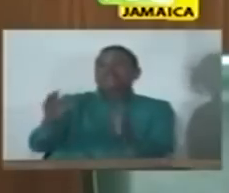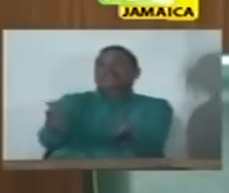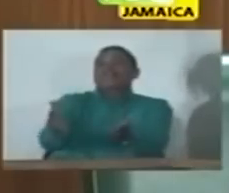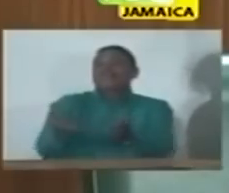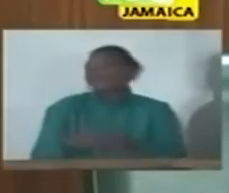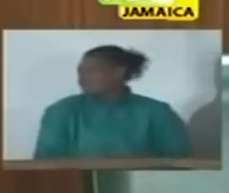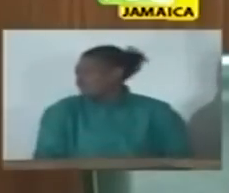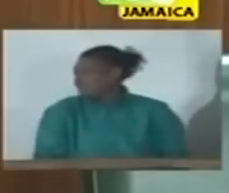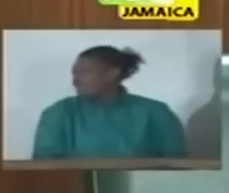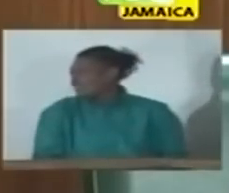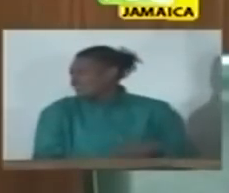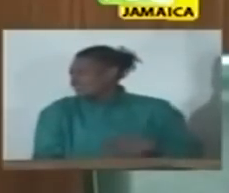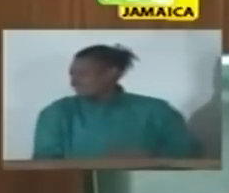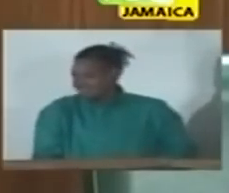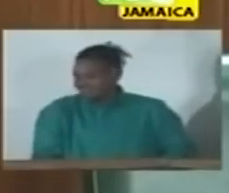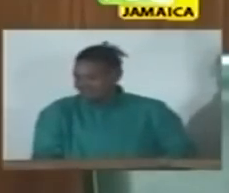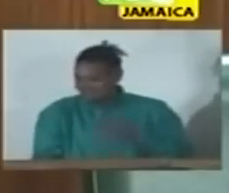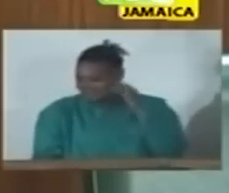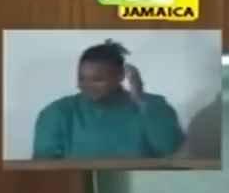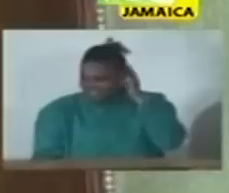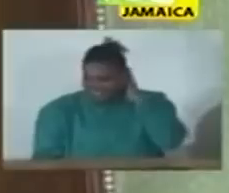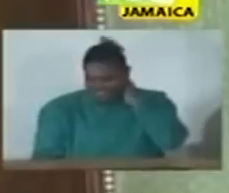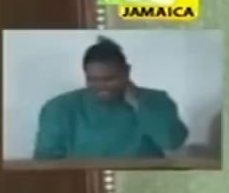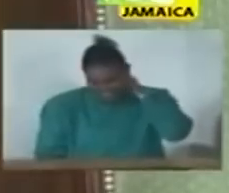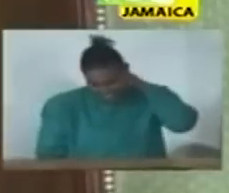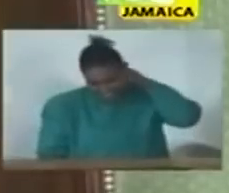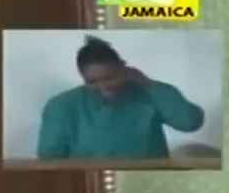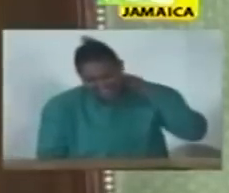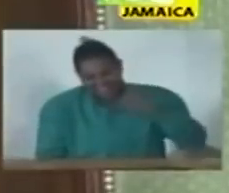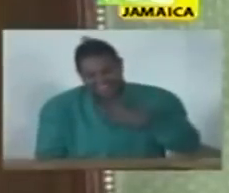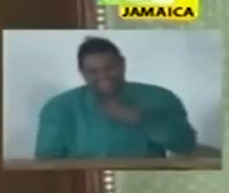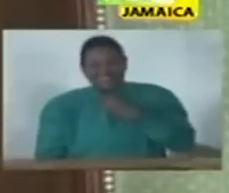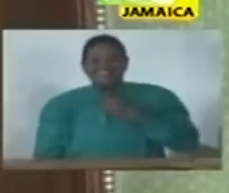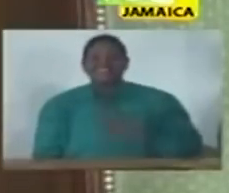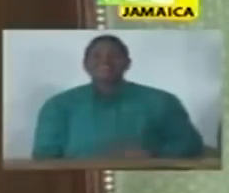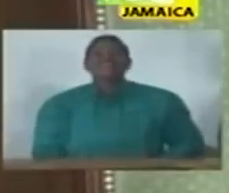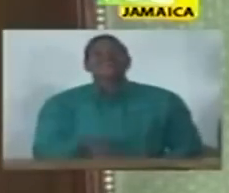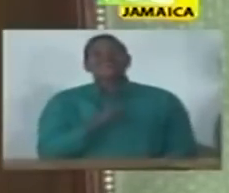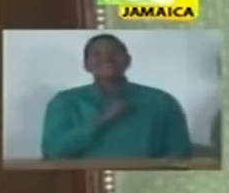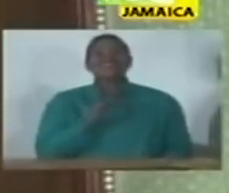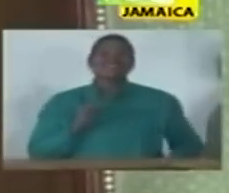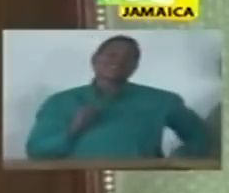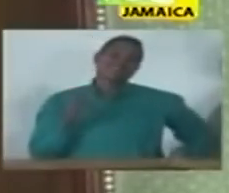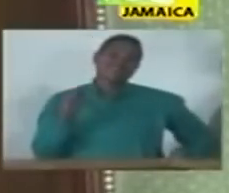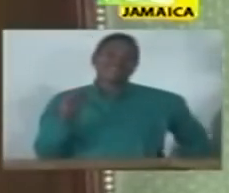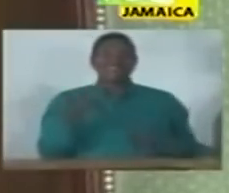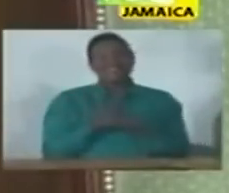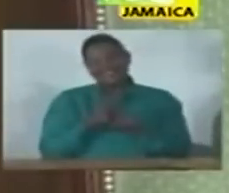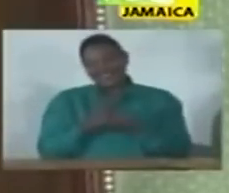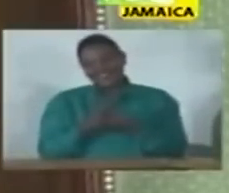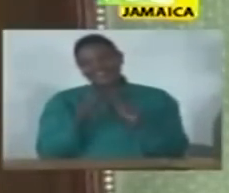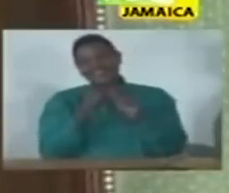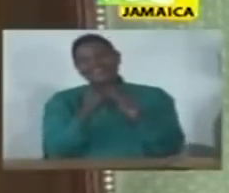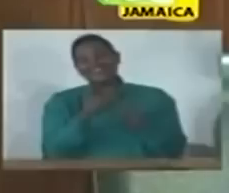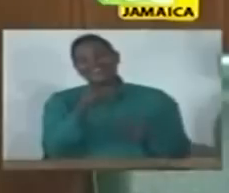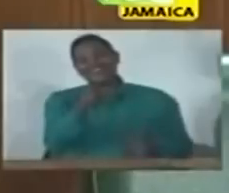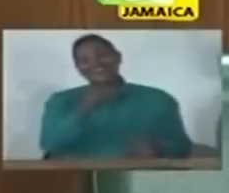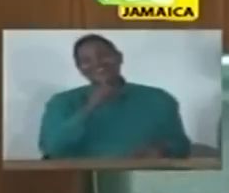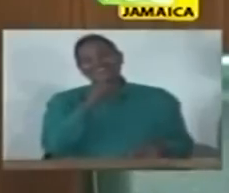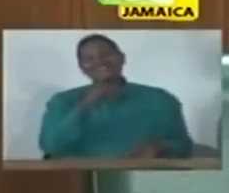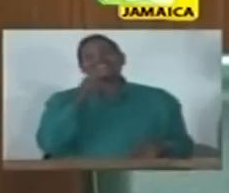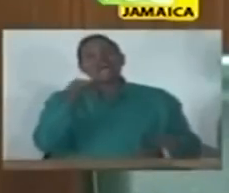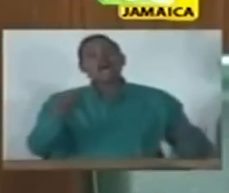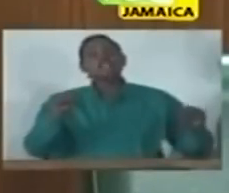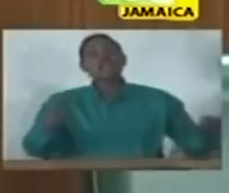Senator Knight. The question as to whether or not it's a point of order rests with me. Continue, please. It is